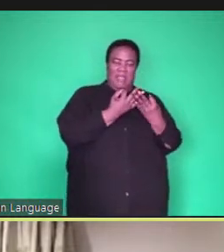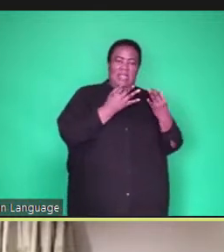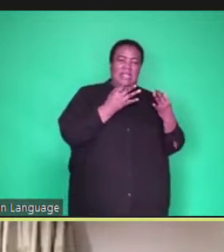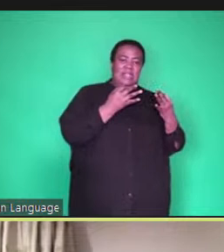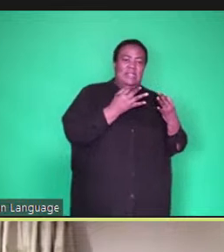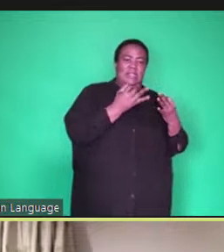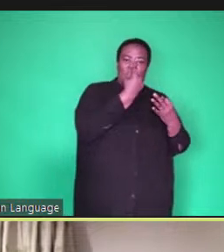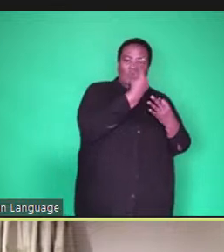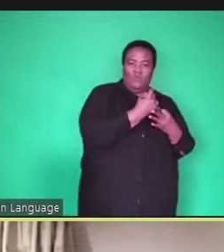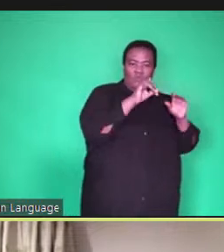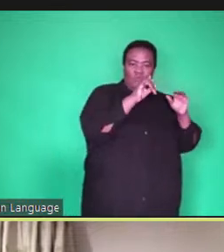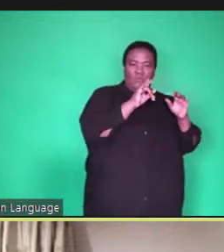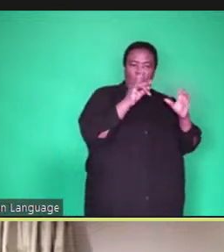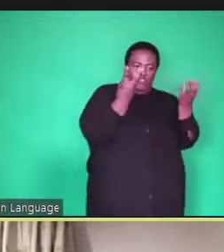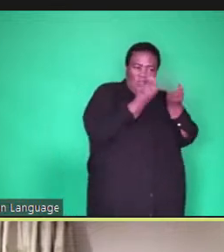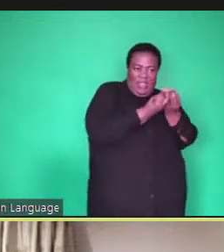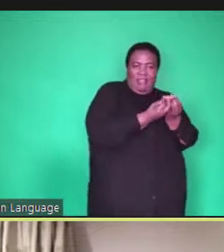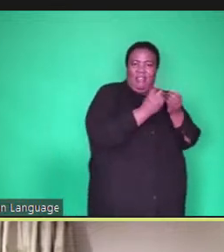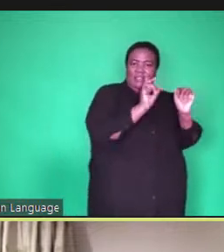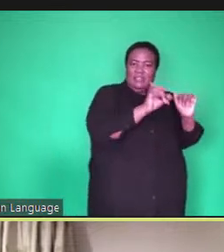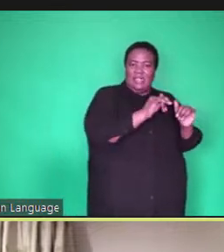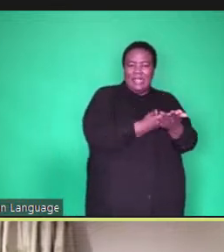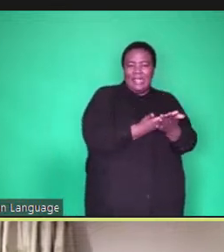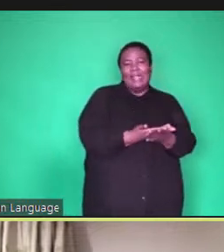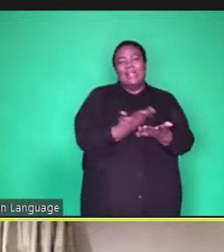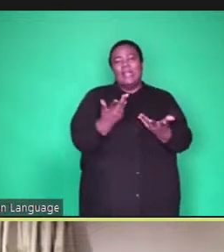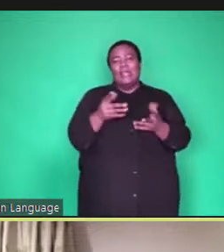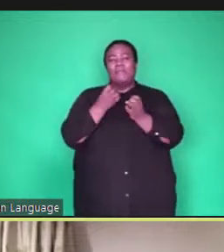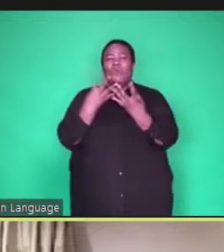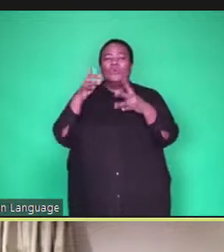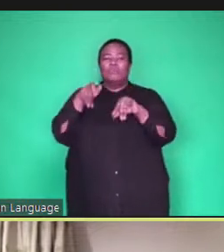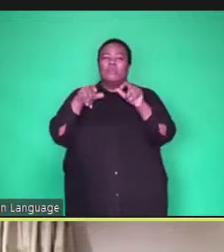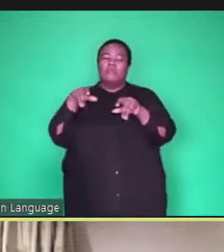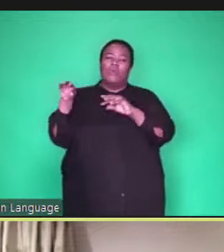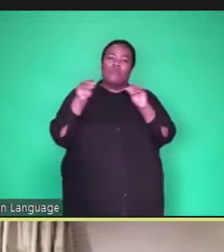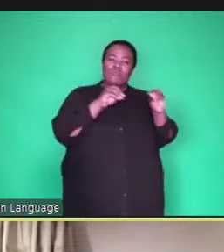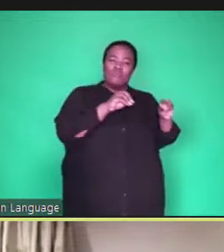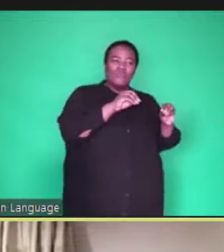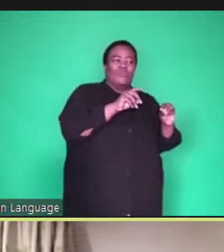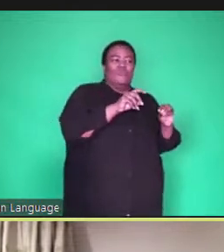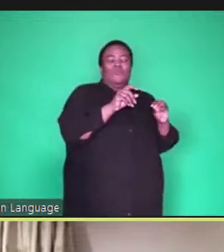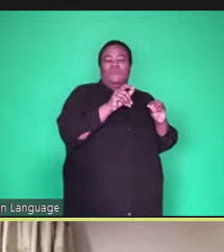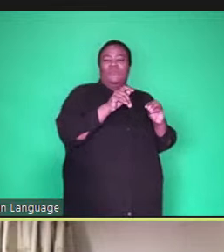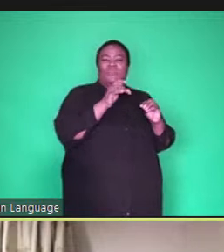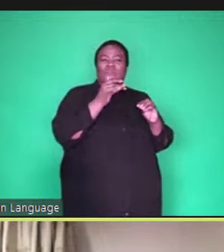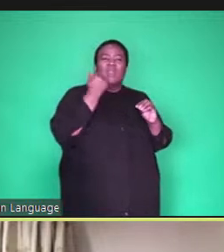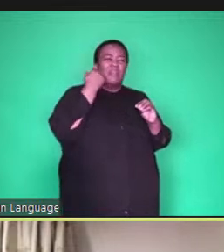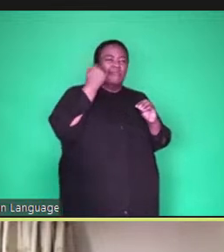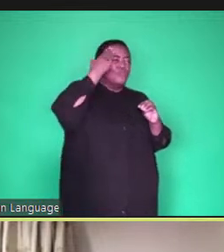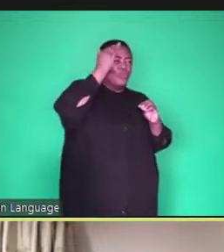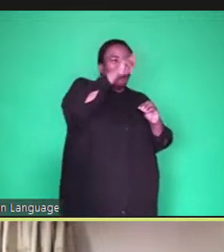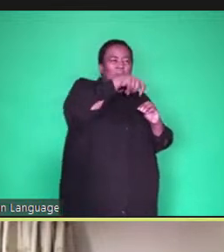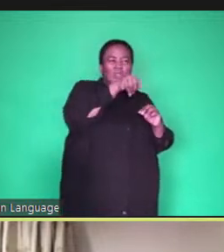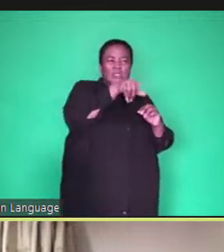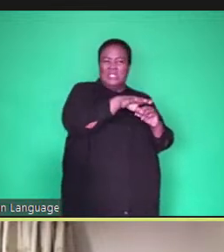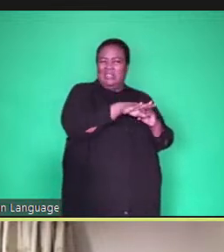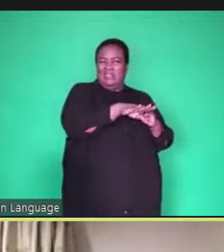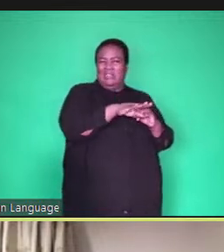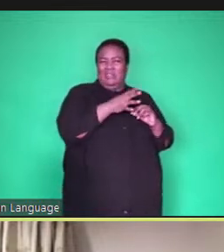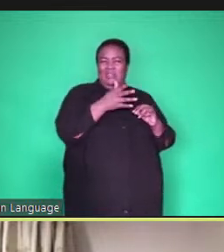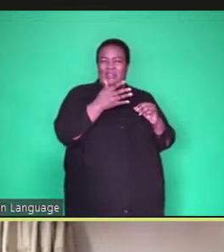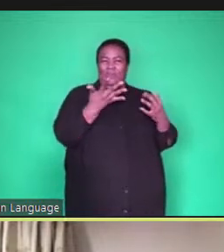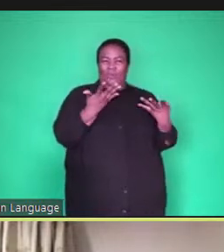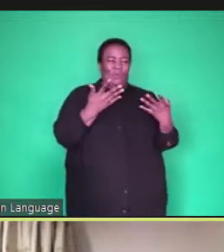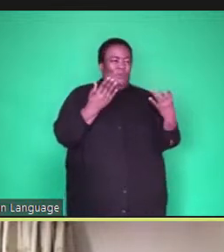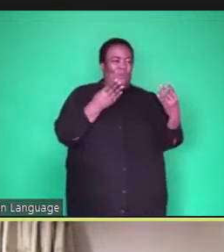People most often move to areas where they already have existing ties, whether that's people or currencies or customs,